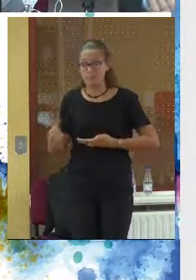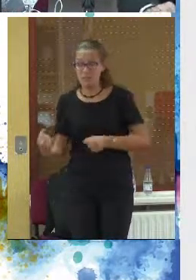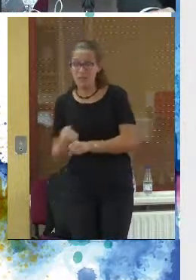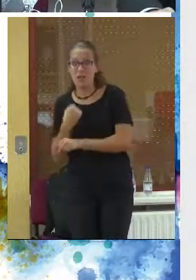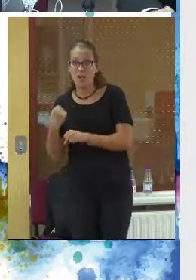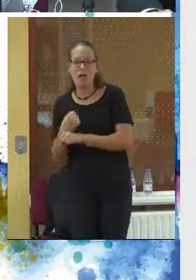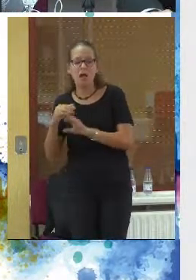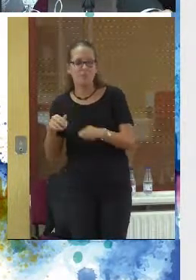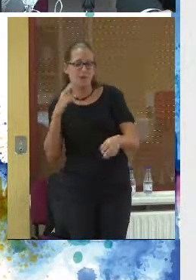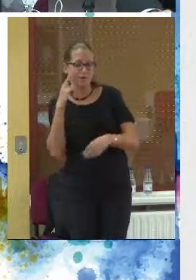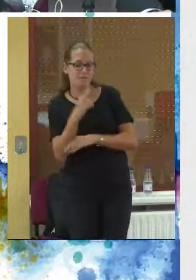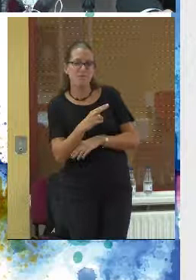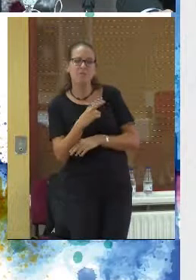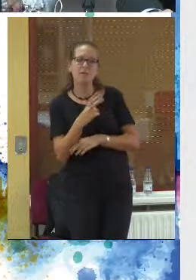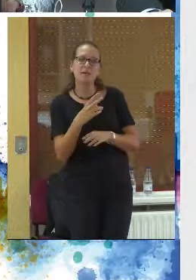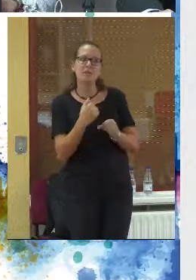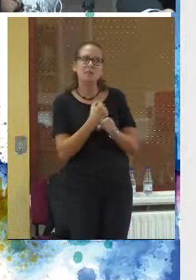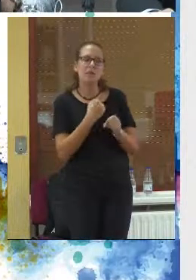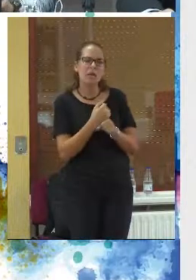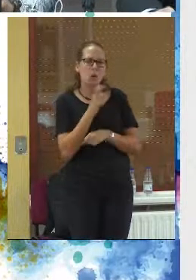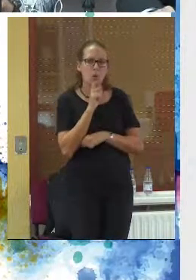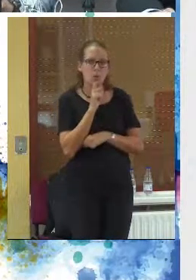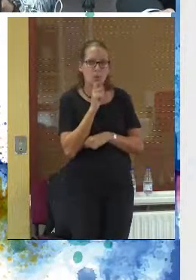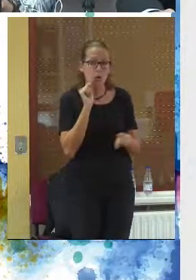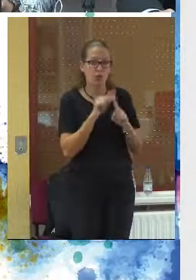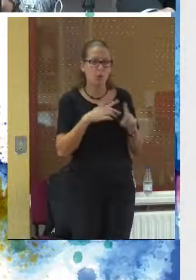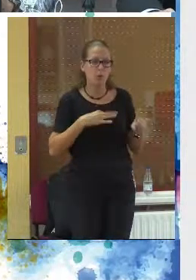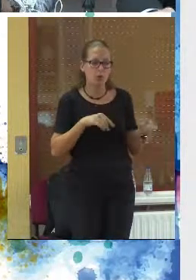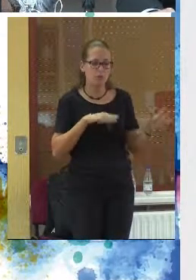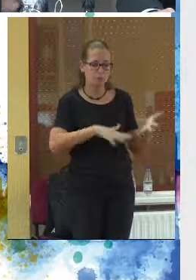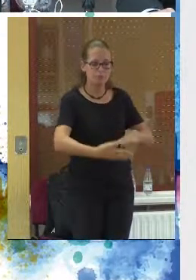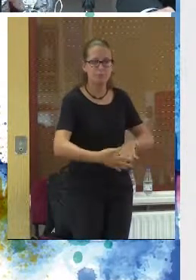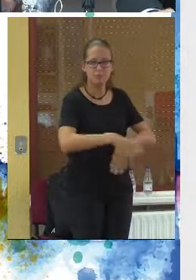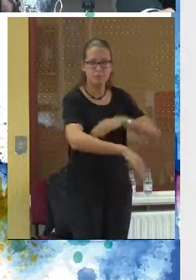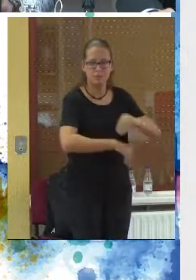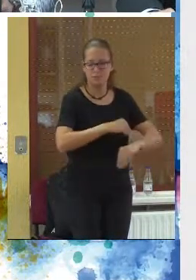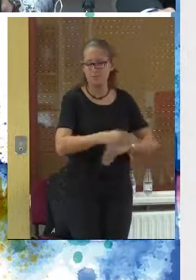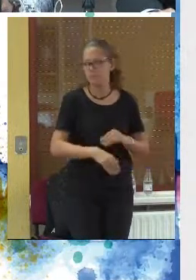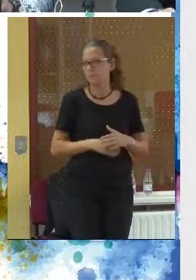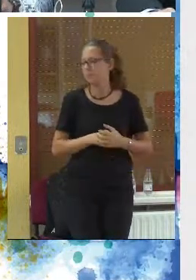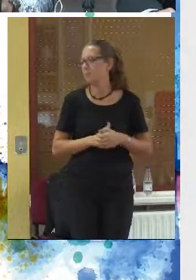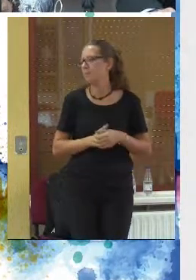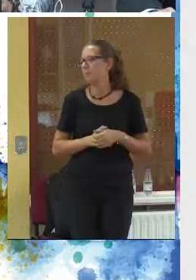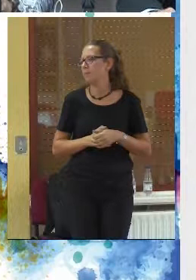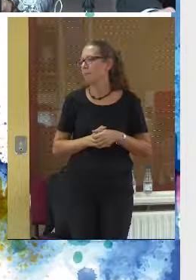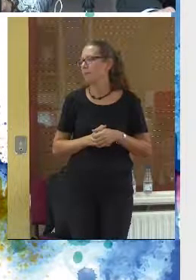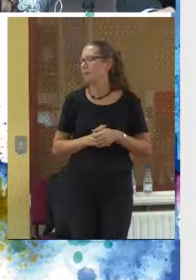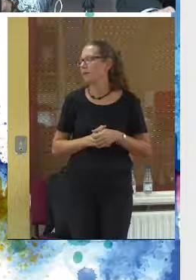How does the user see this? Well, this is how they visualize the tasks with the different